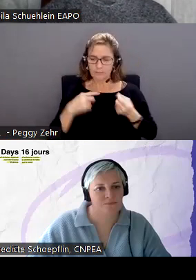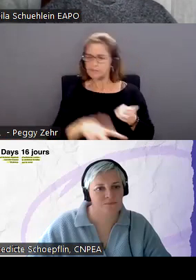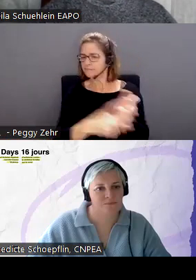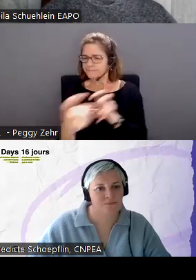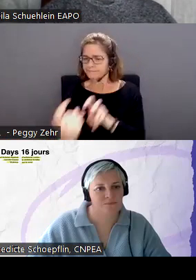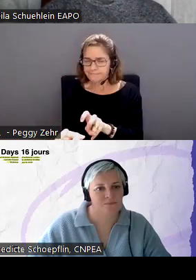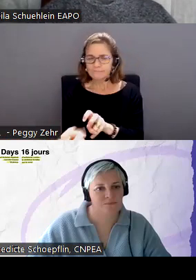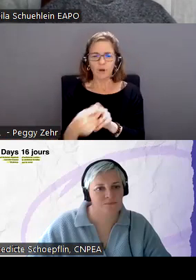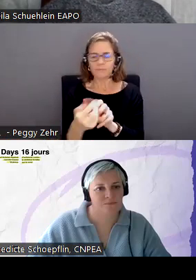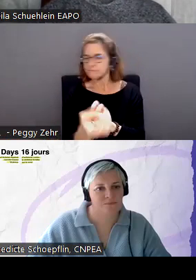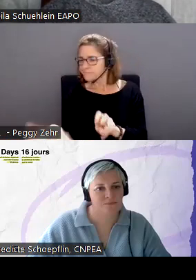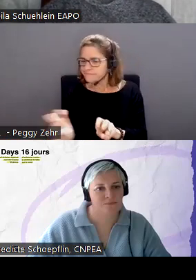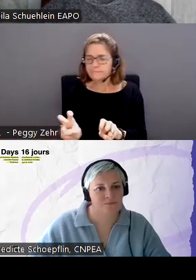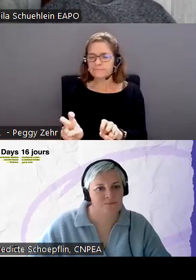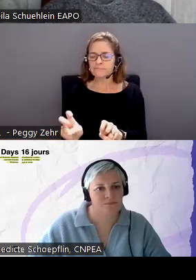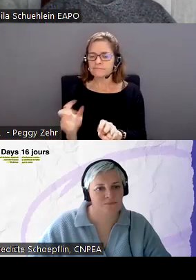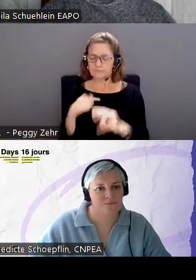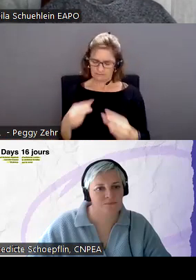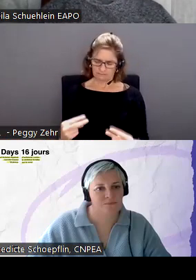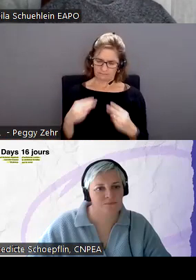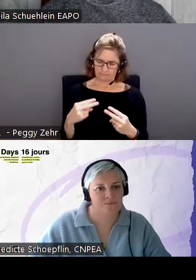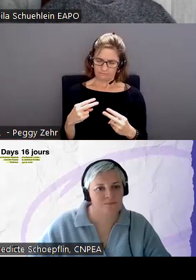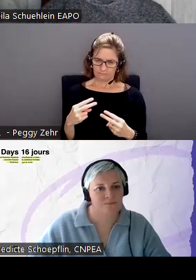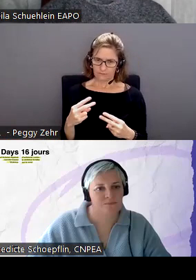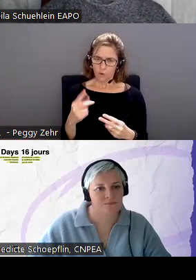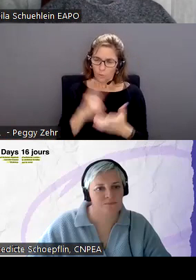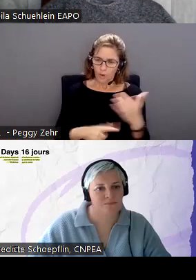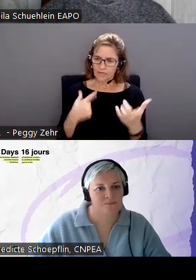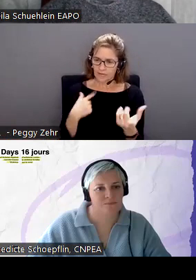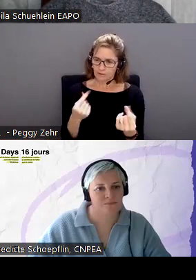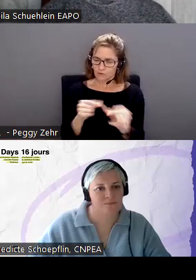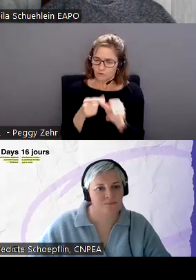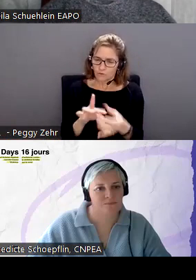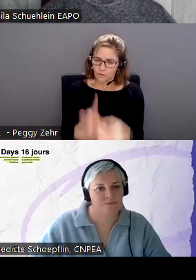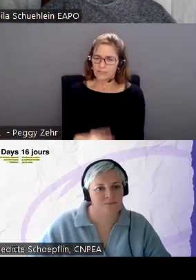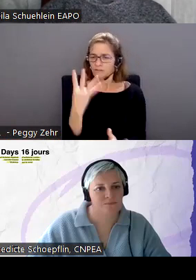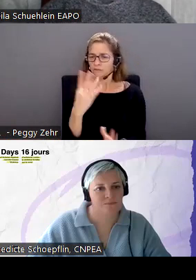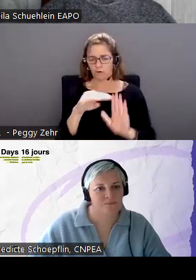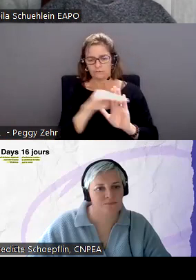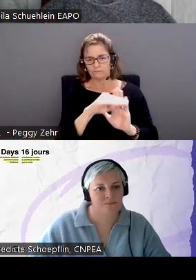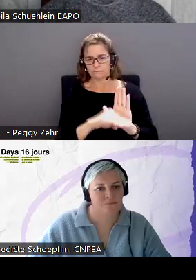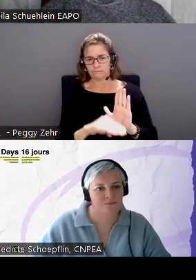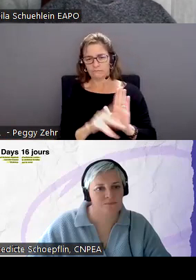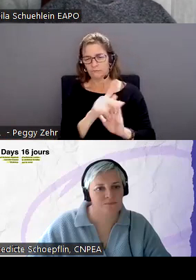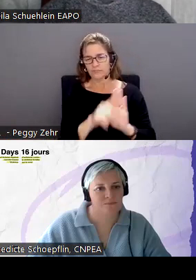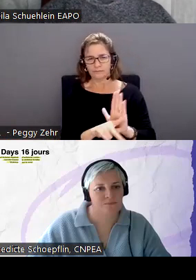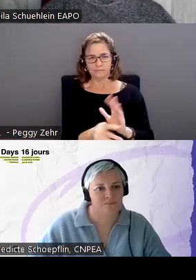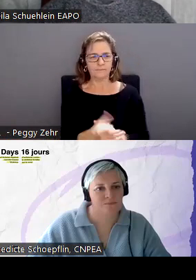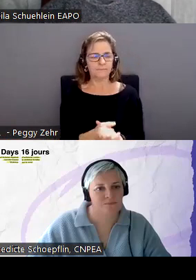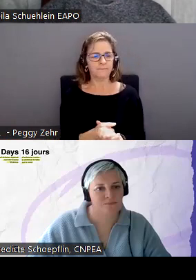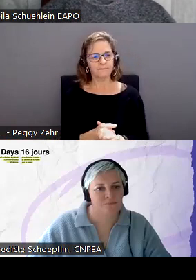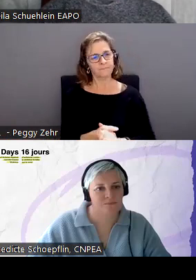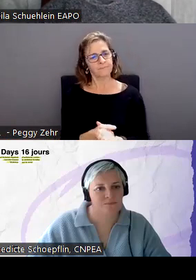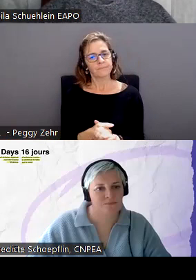quality of my encounters, using those 4 principles? And then we're really looking at